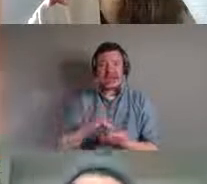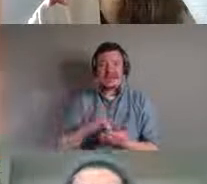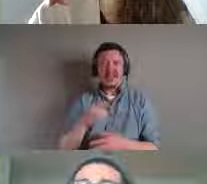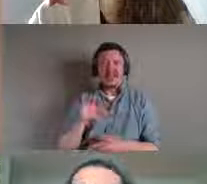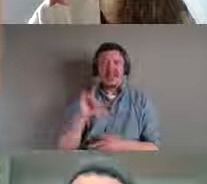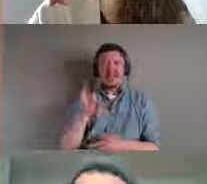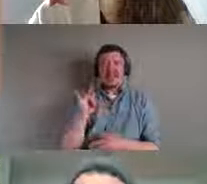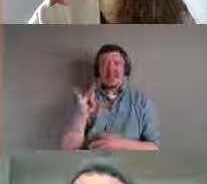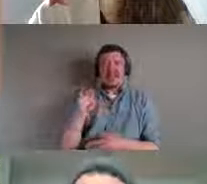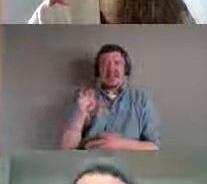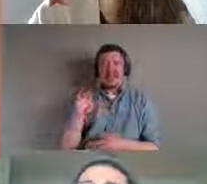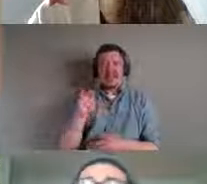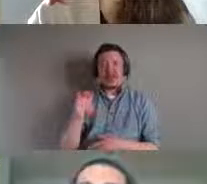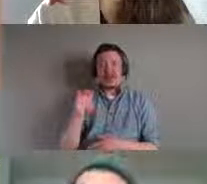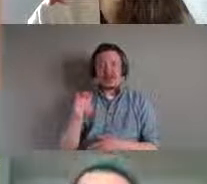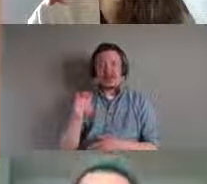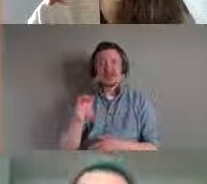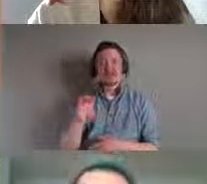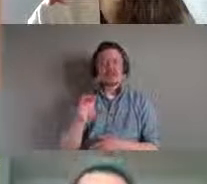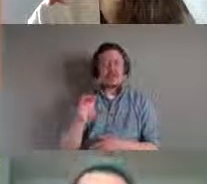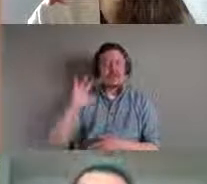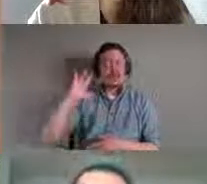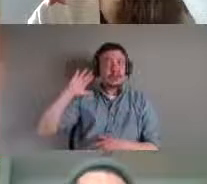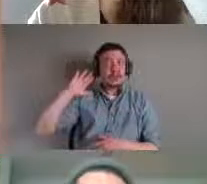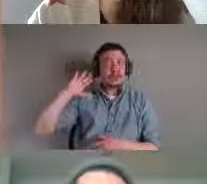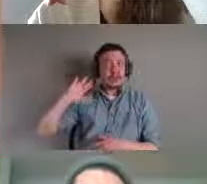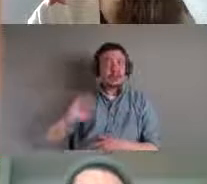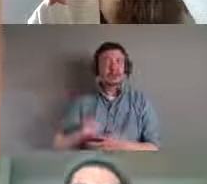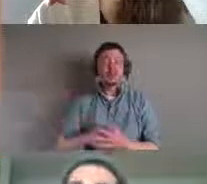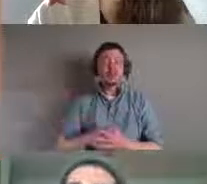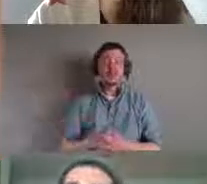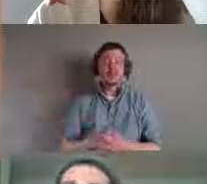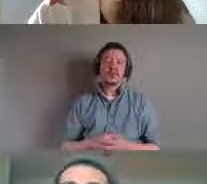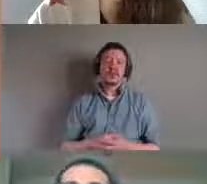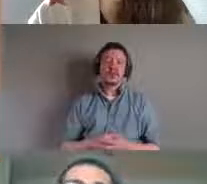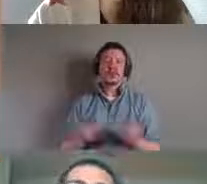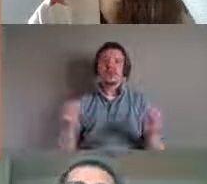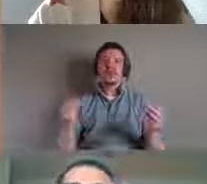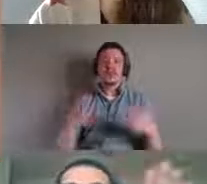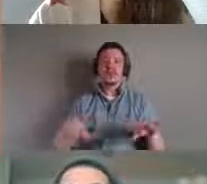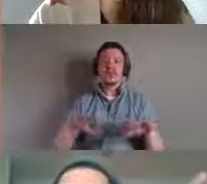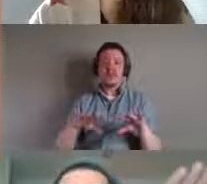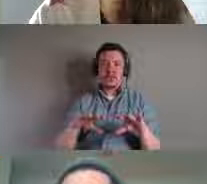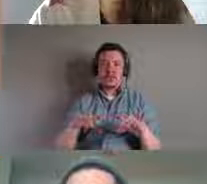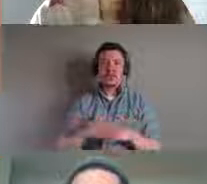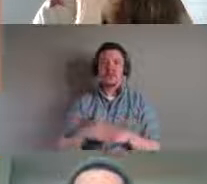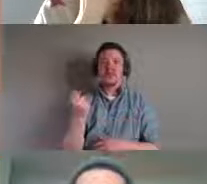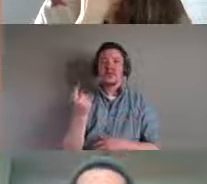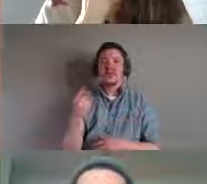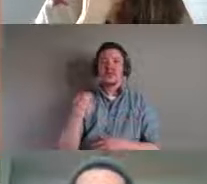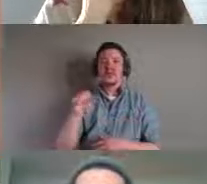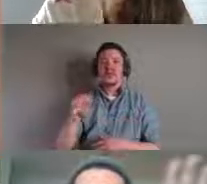like that's how long ago we're talking about. The campus is on an 11-acre